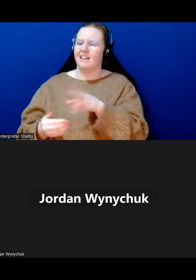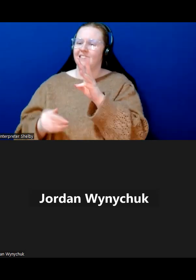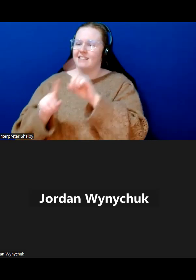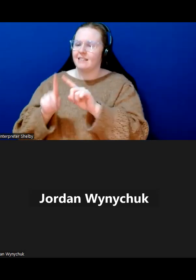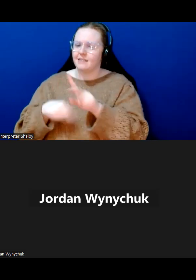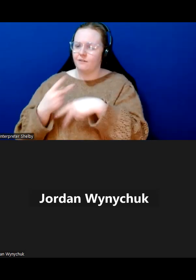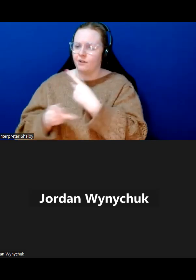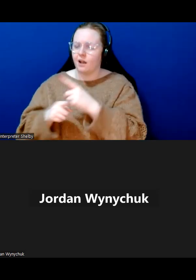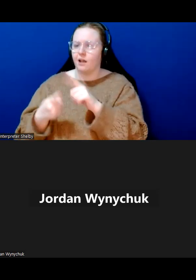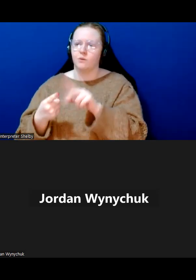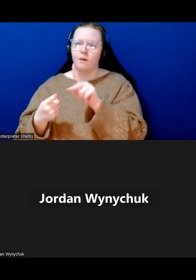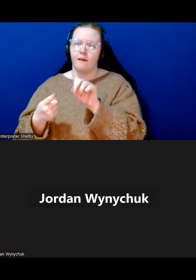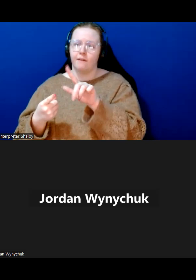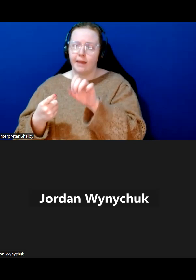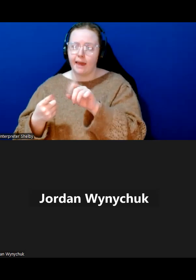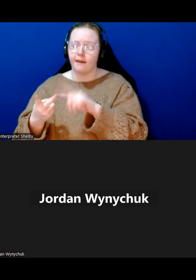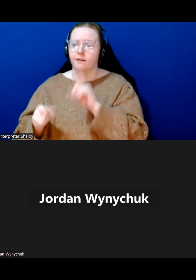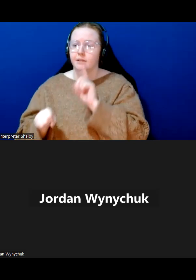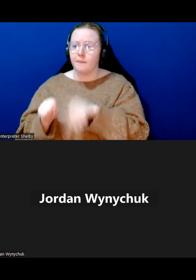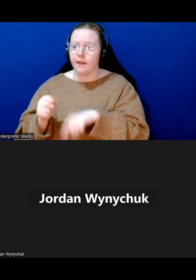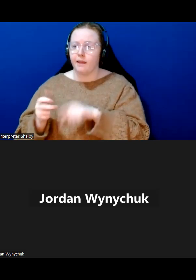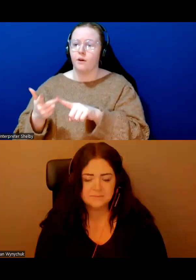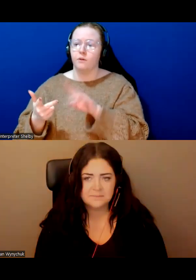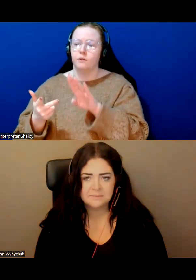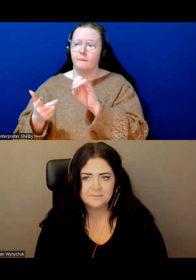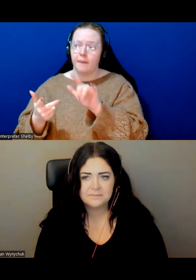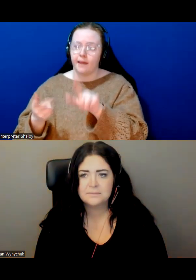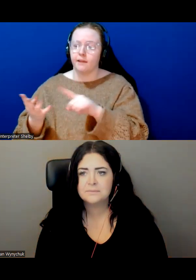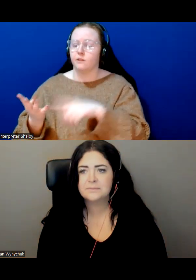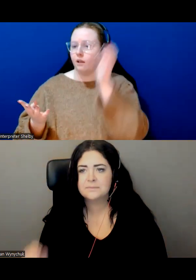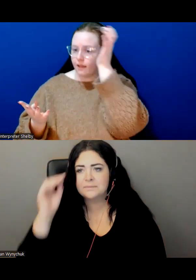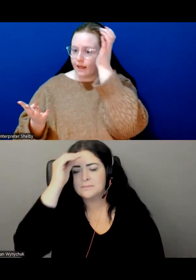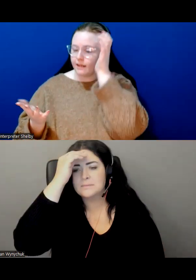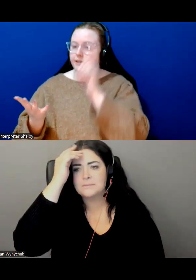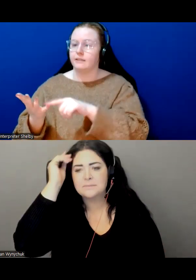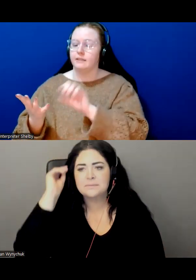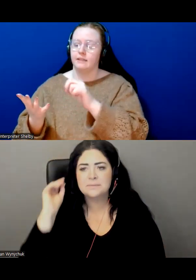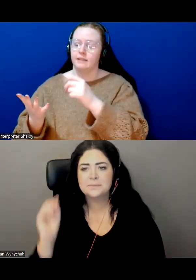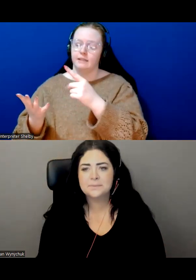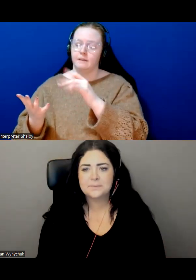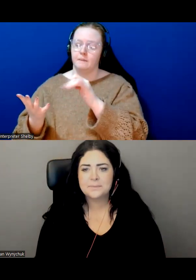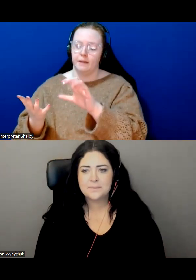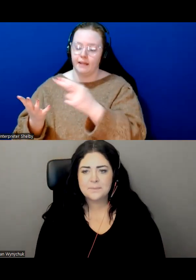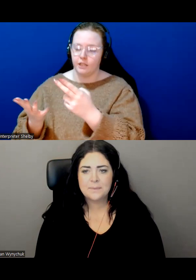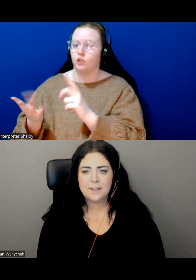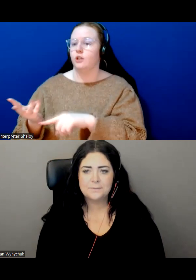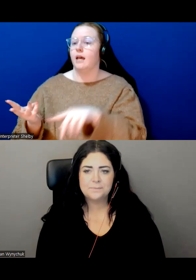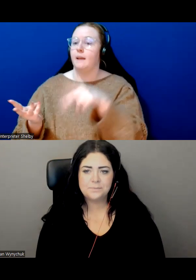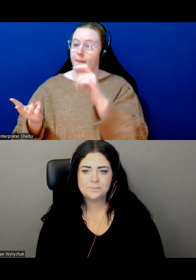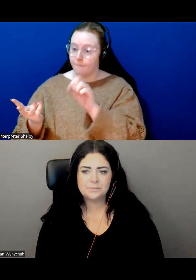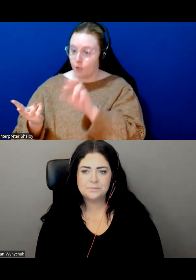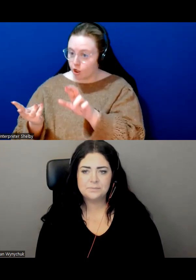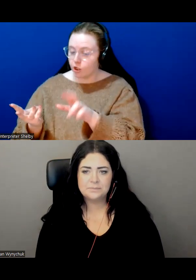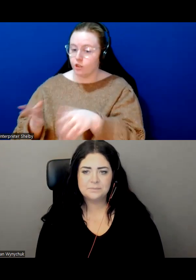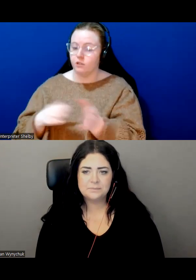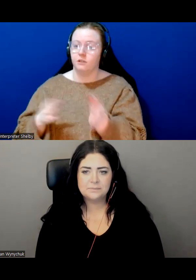provide kale, tomatoes, basil, lettuce, spinach, and a pepper. And then you have pH strips. Those are used to test